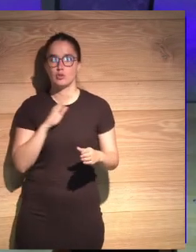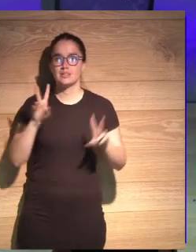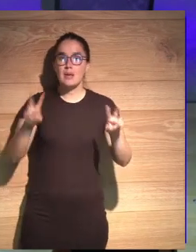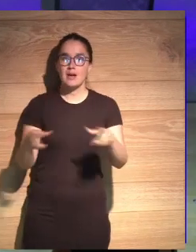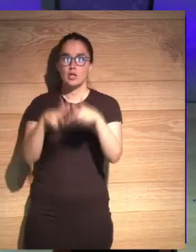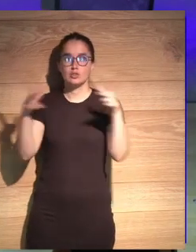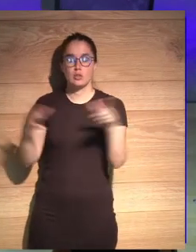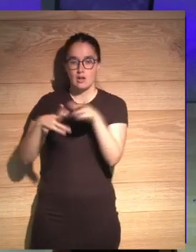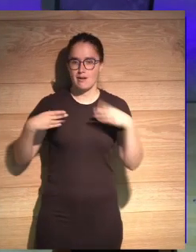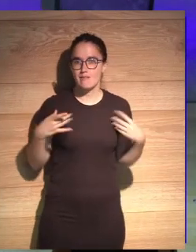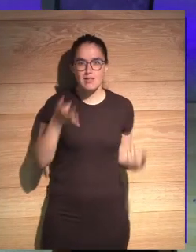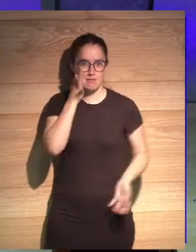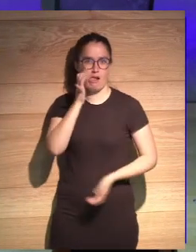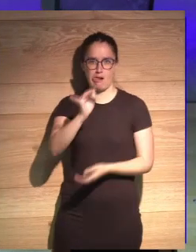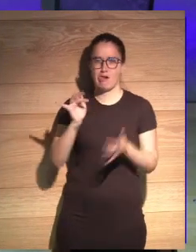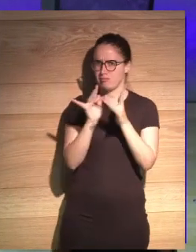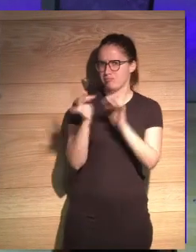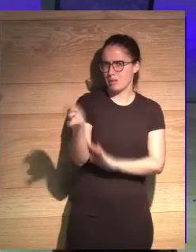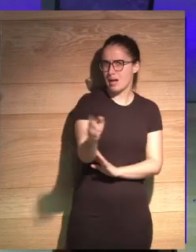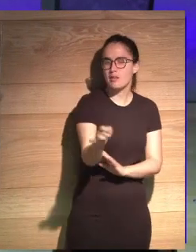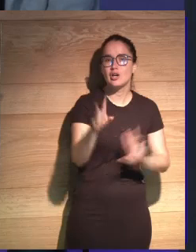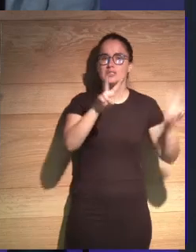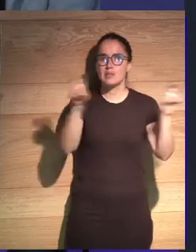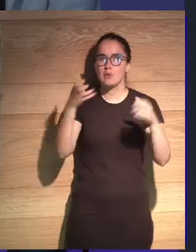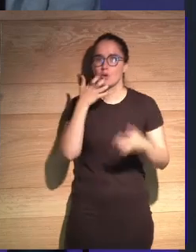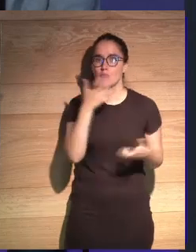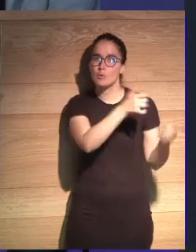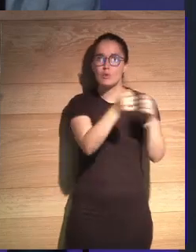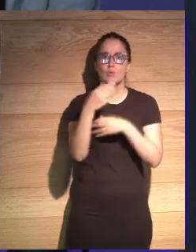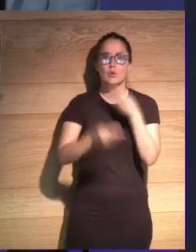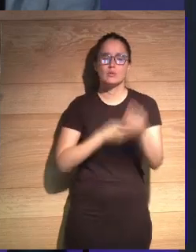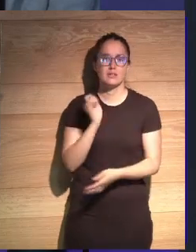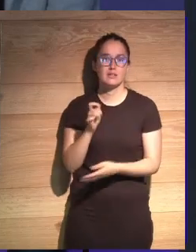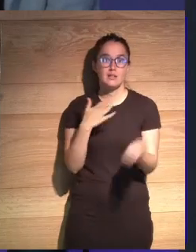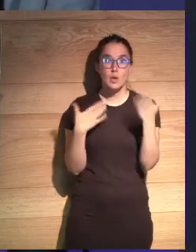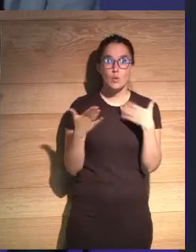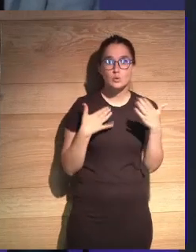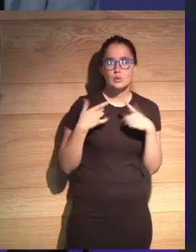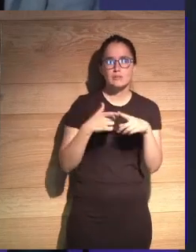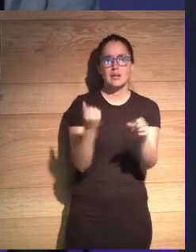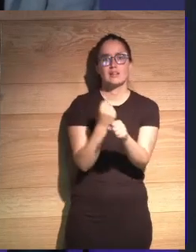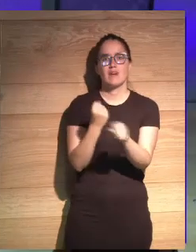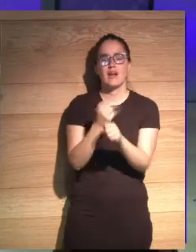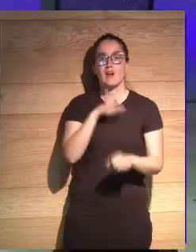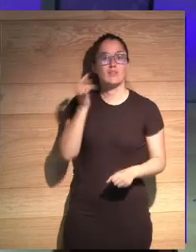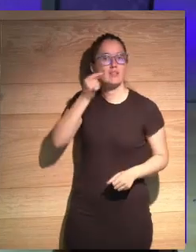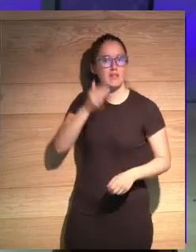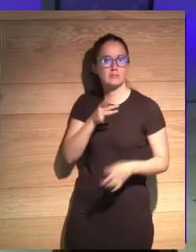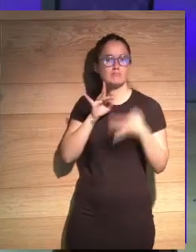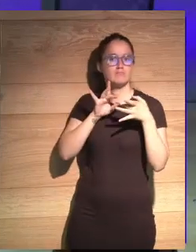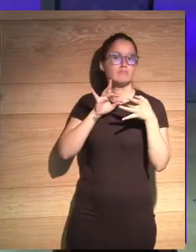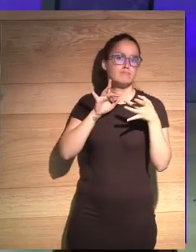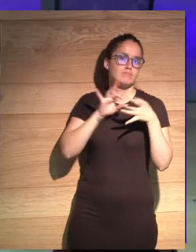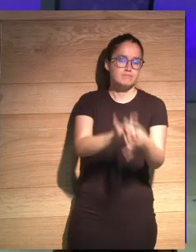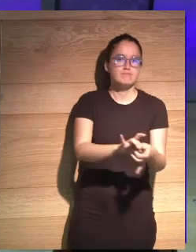that they are similar to the social part of the real life. In video games, we use